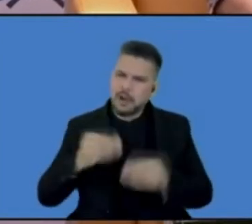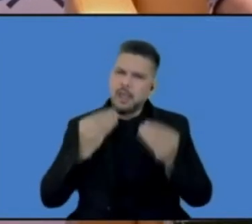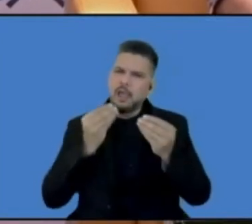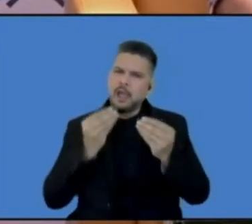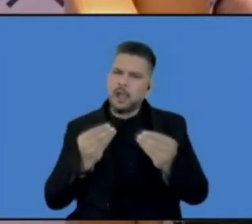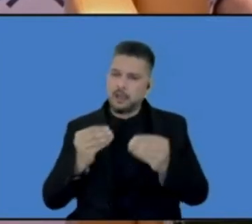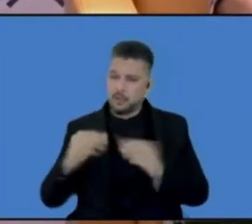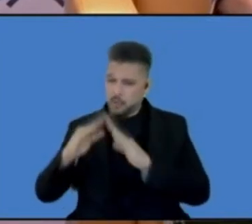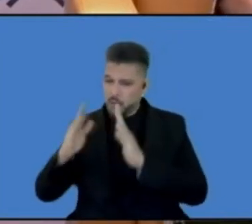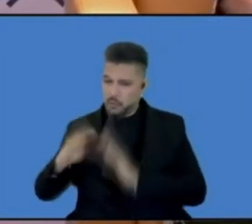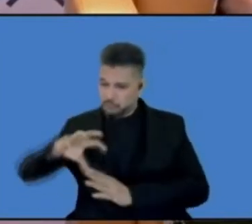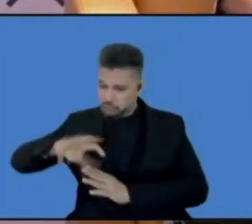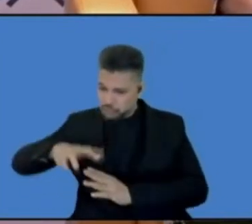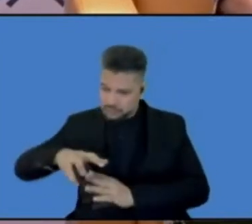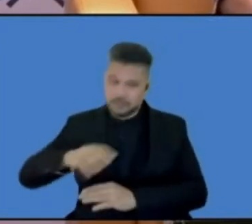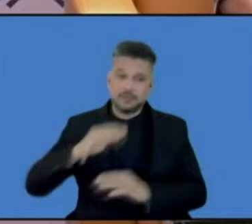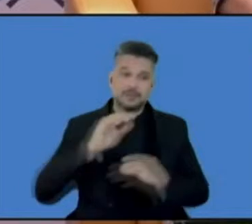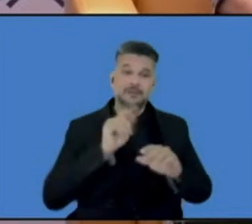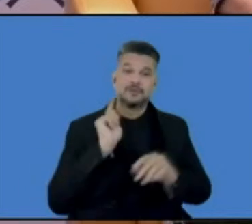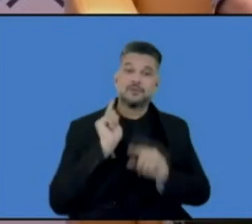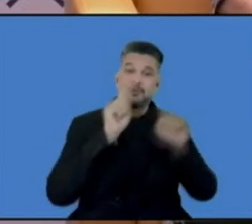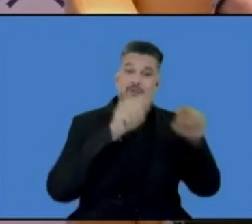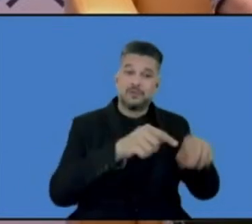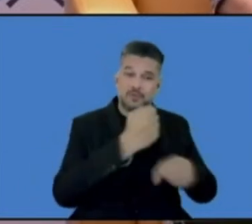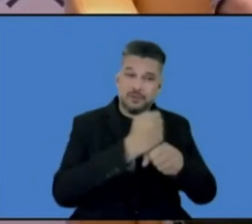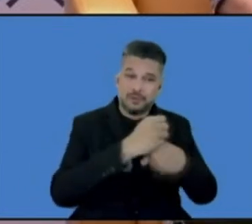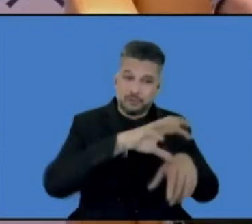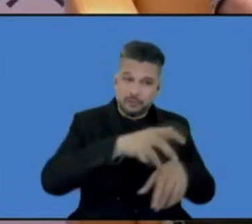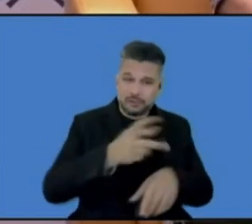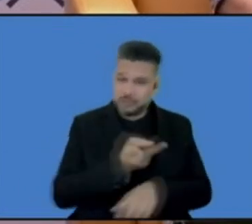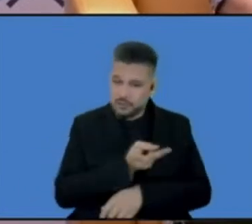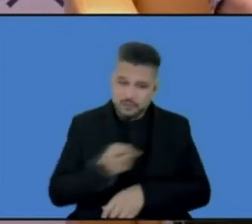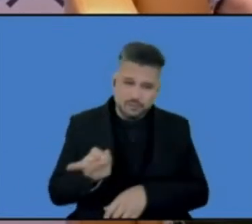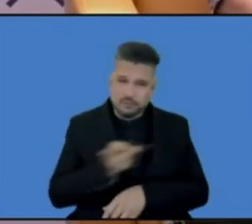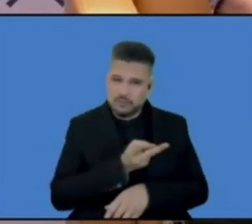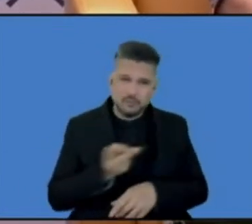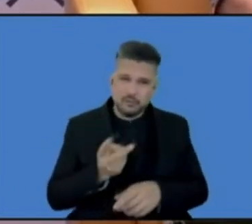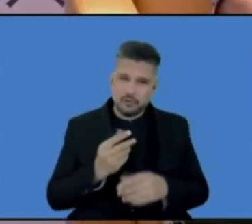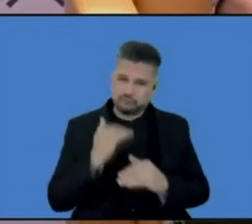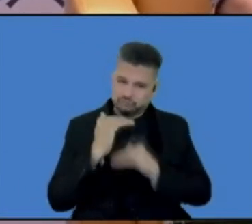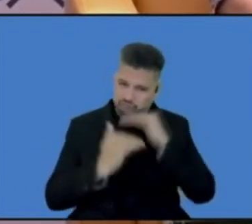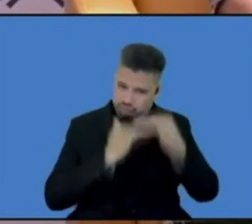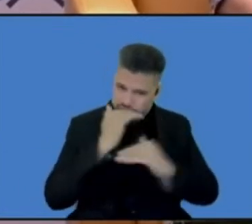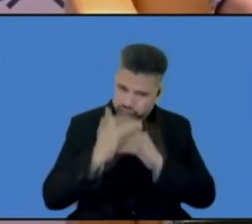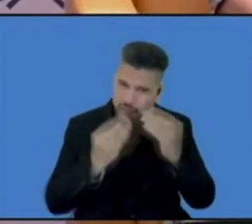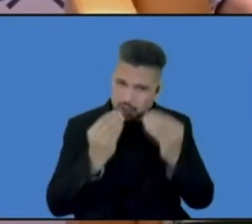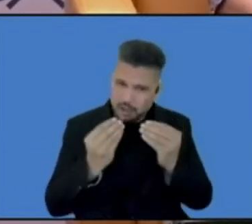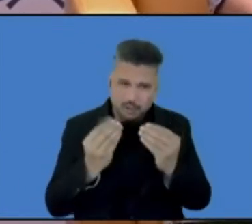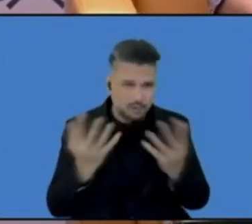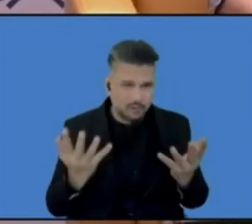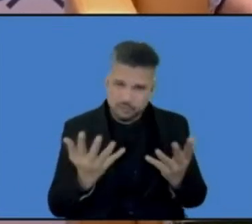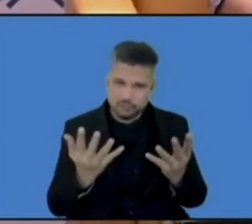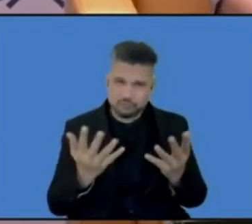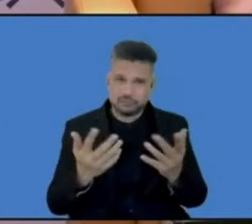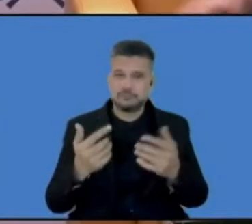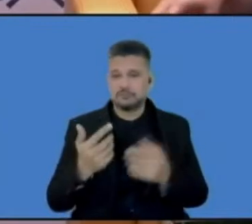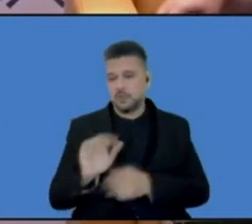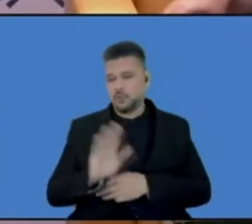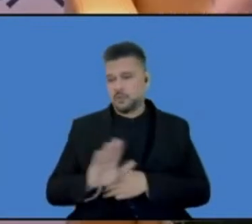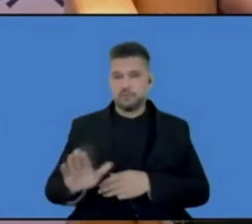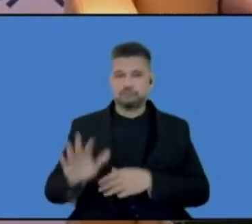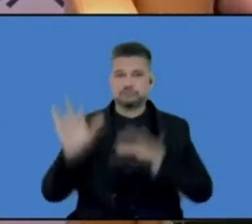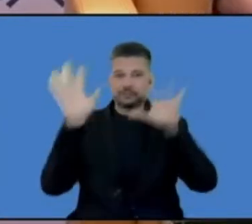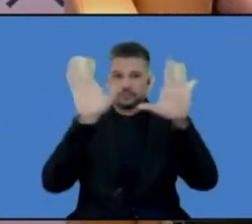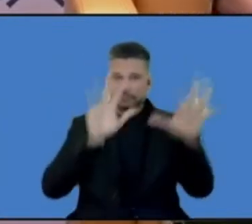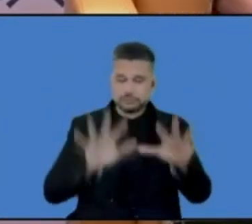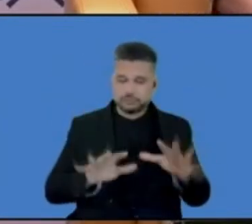their contributions evolve as the region navigates impacts of climate change and of green and digital transitions? If you